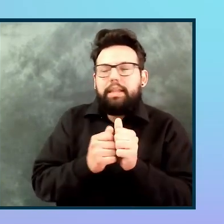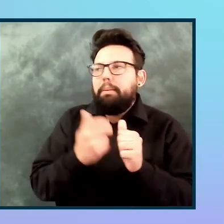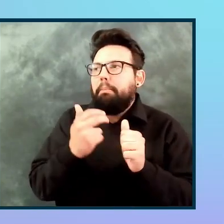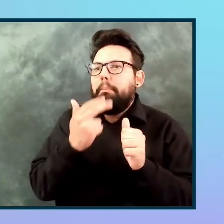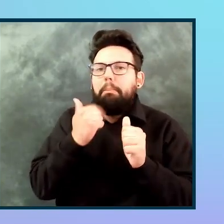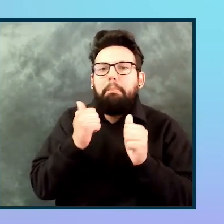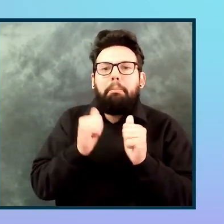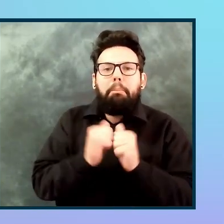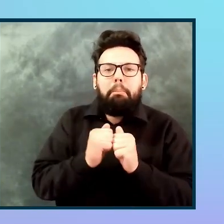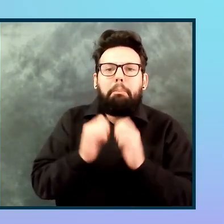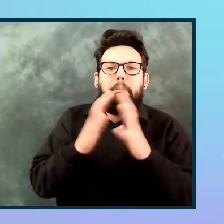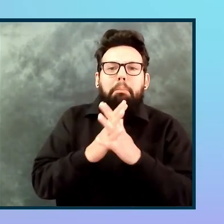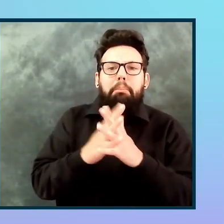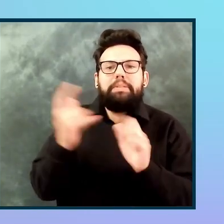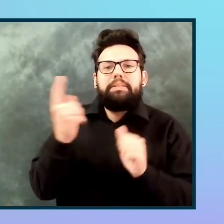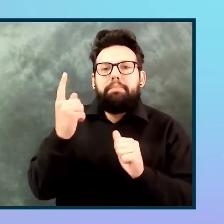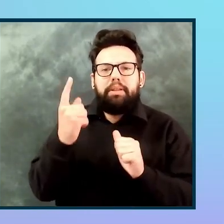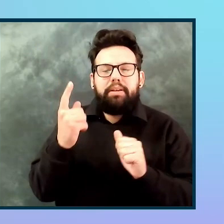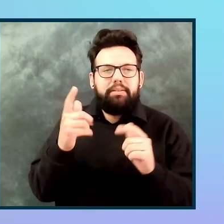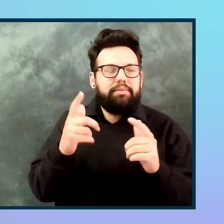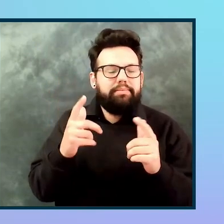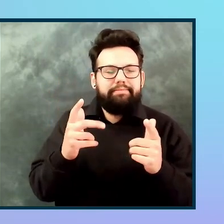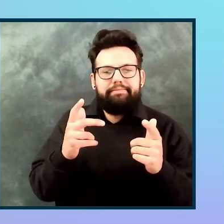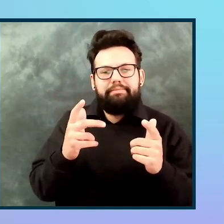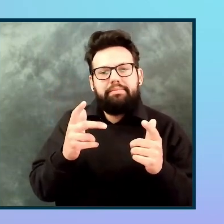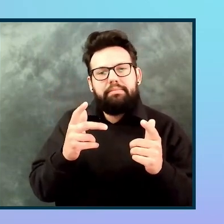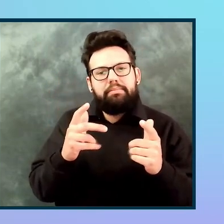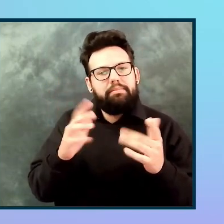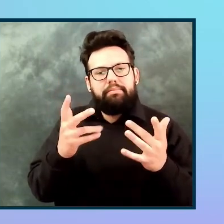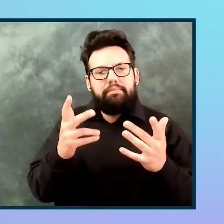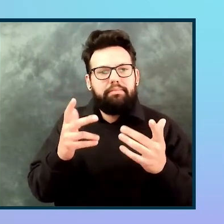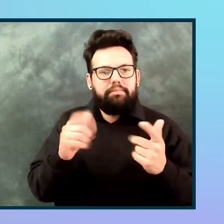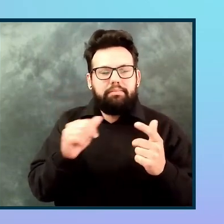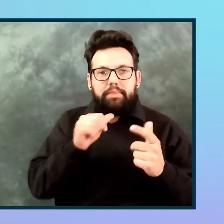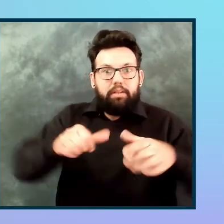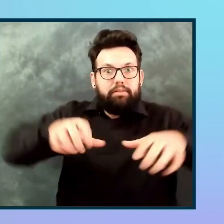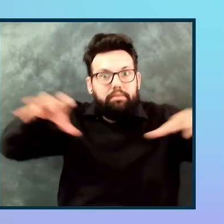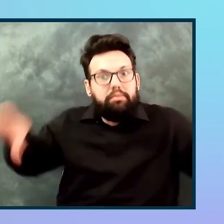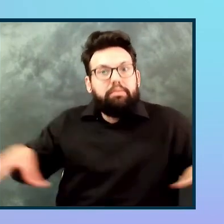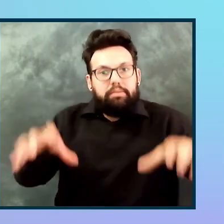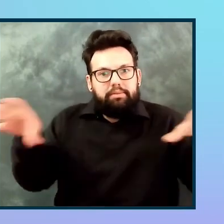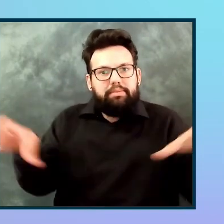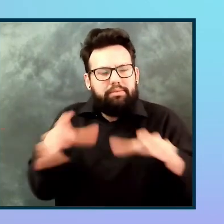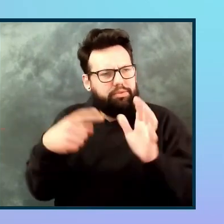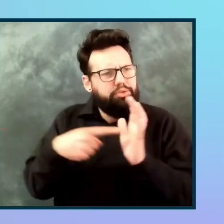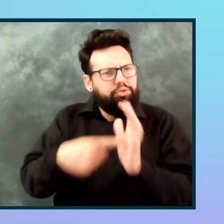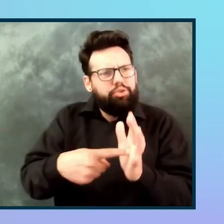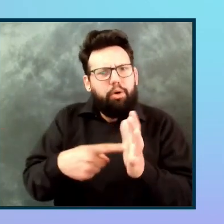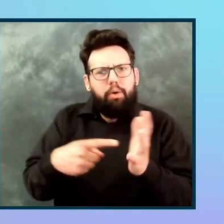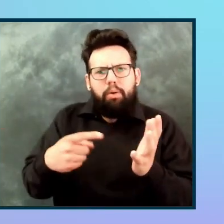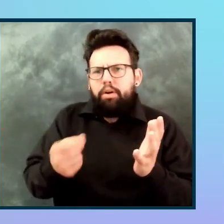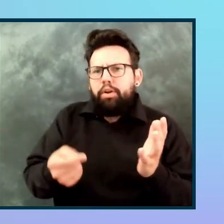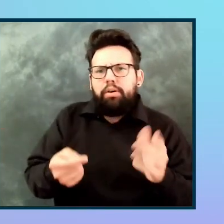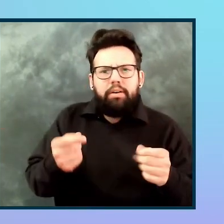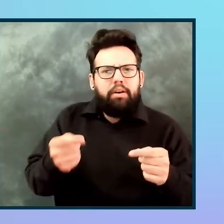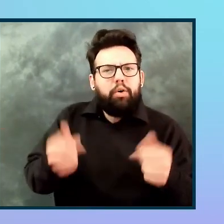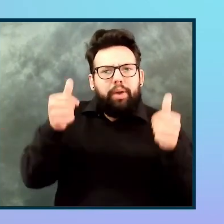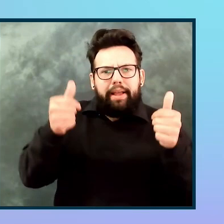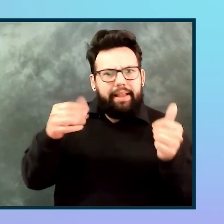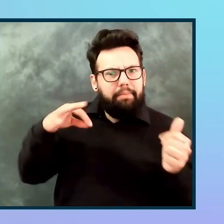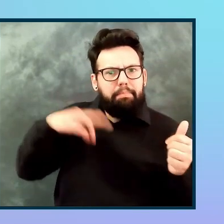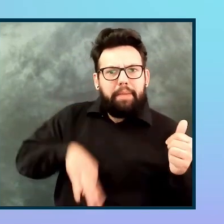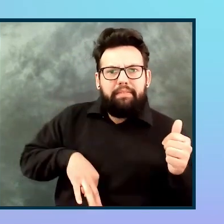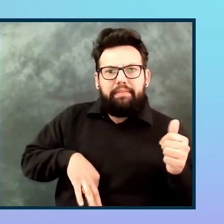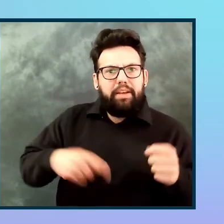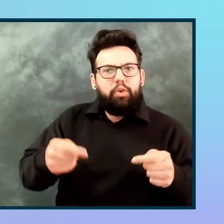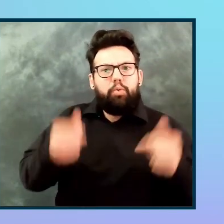a quick, easy win. And what that does is really, it shows the people who need to be shown, our stakeholders, that